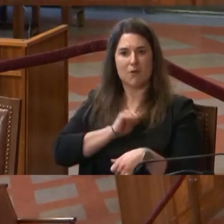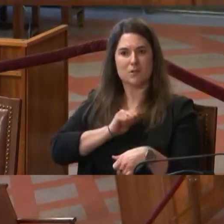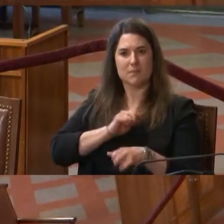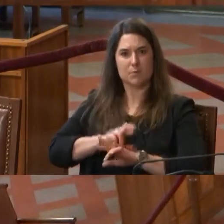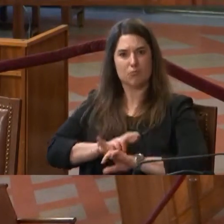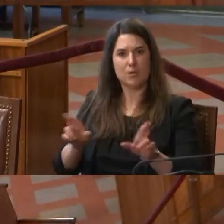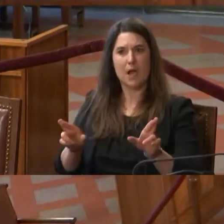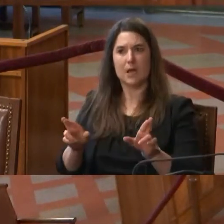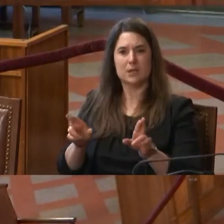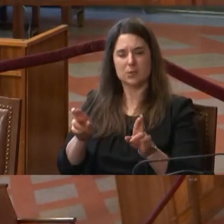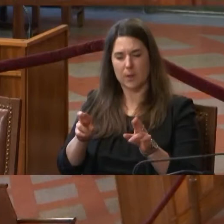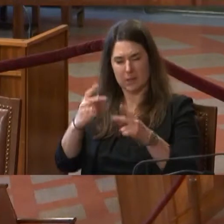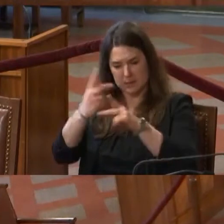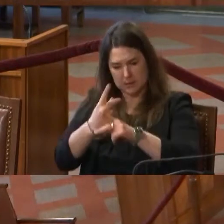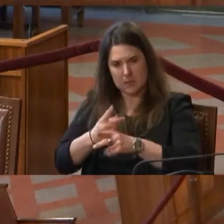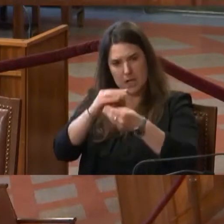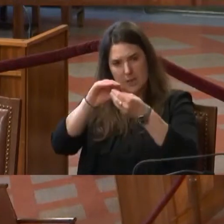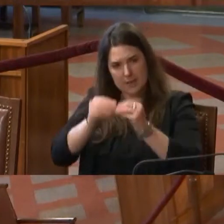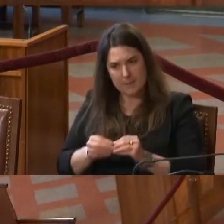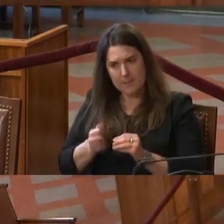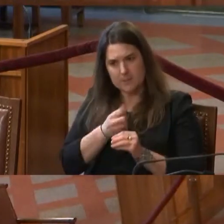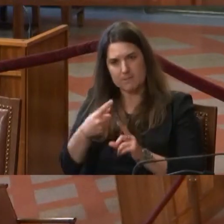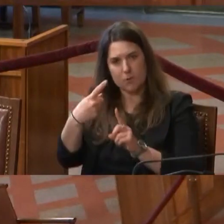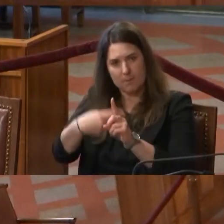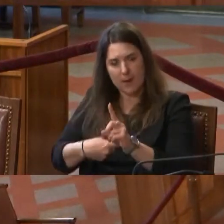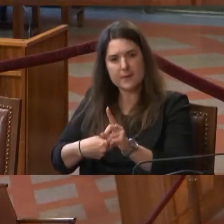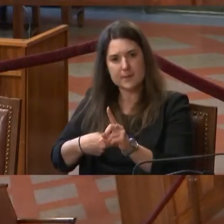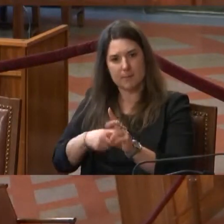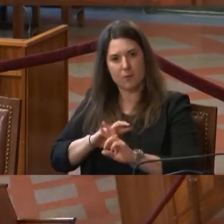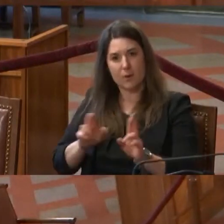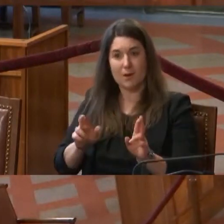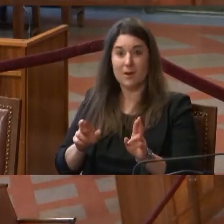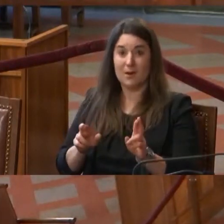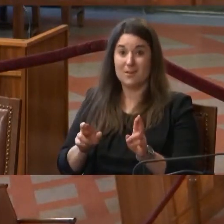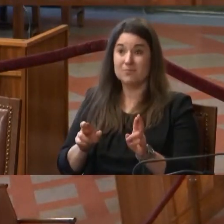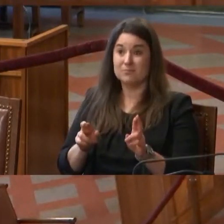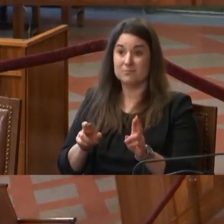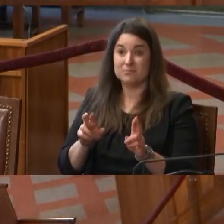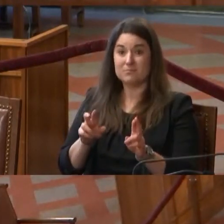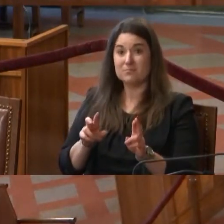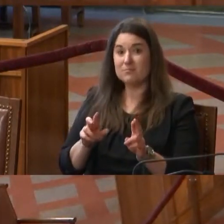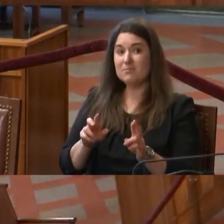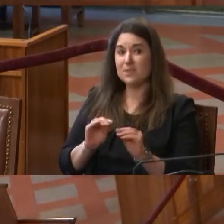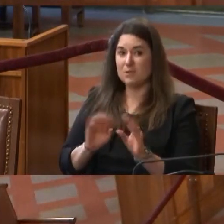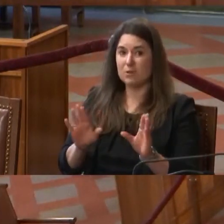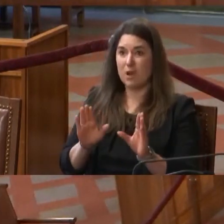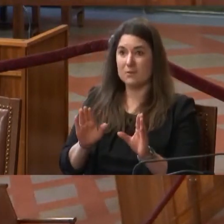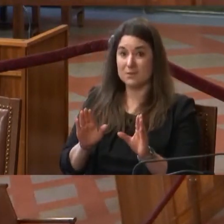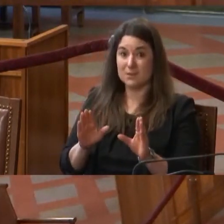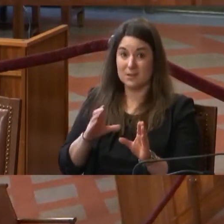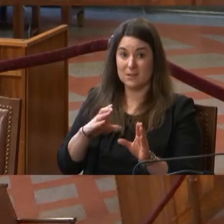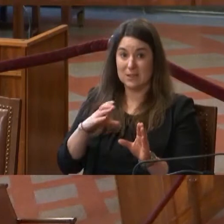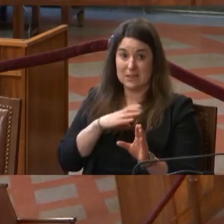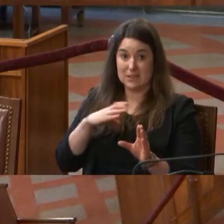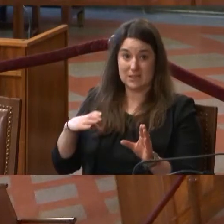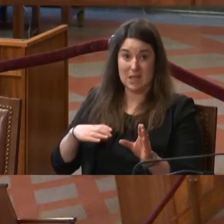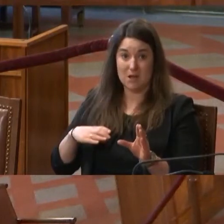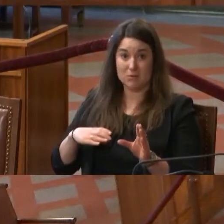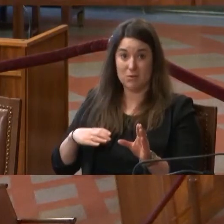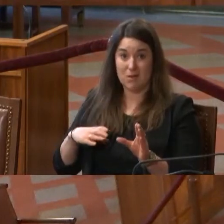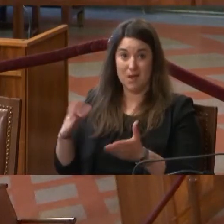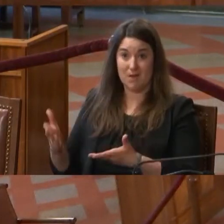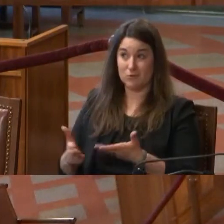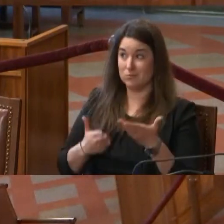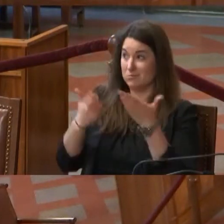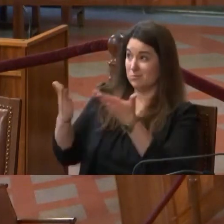can break down the numbers in a couple months, and then obviously it will have to come back to council, whatever decision we all